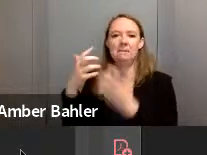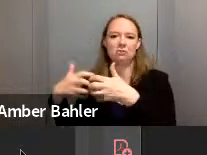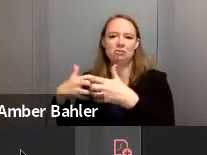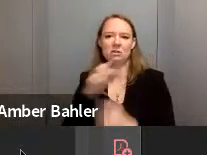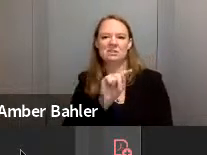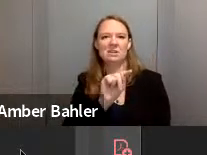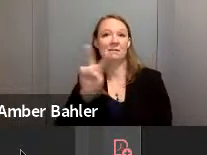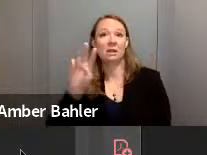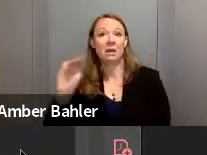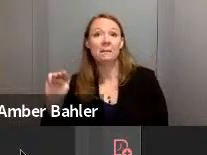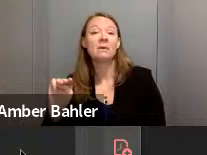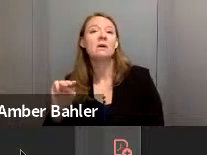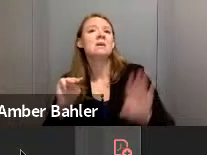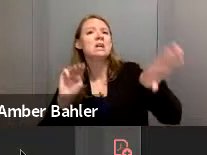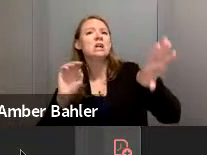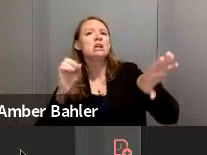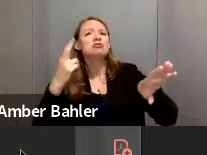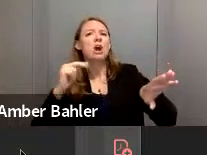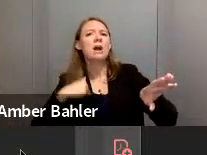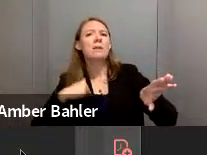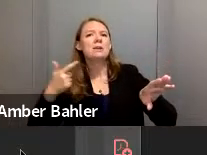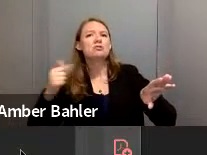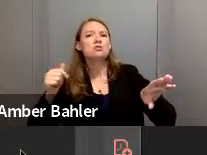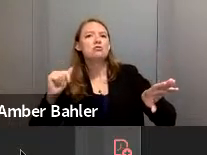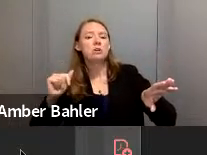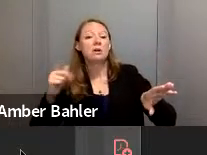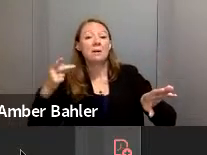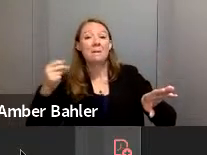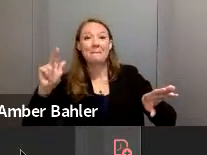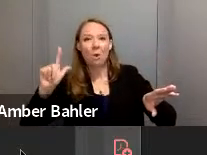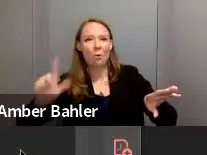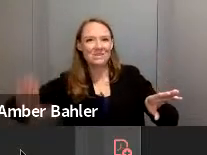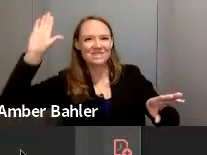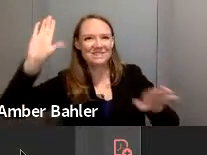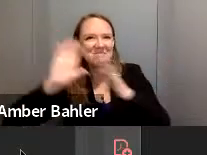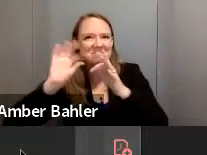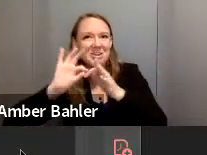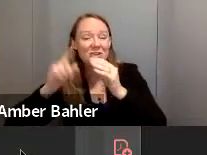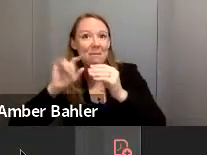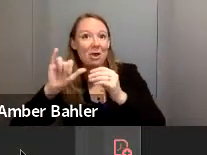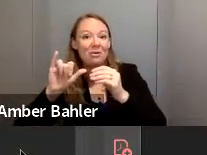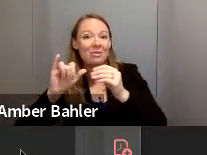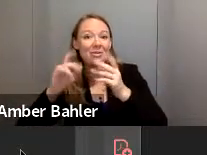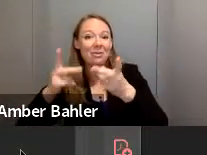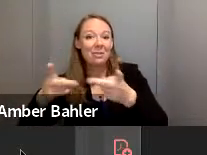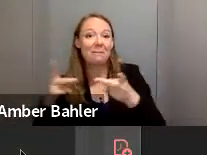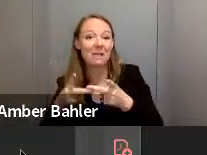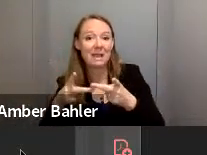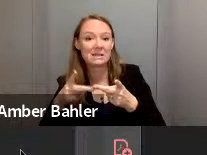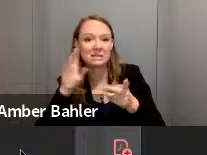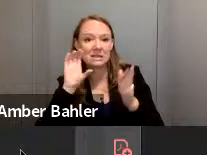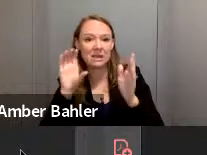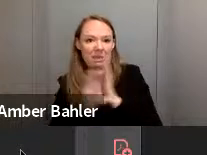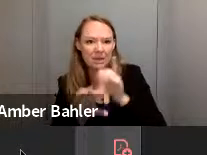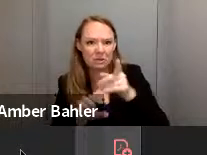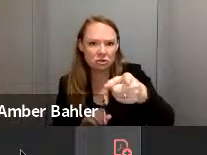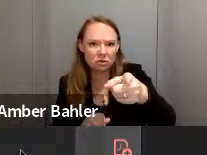John, this is Georgia. I also wanted, since Paul was raising the issue specifically about the placement that you have in your rendering there of